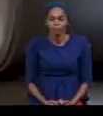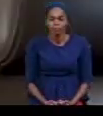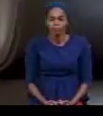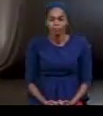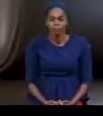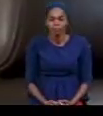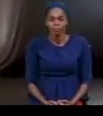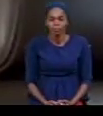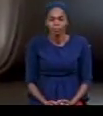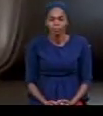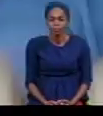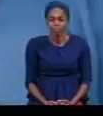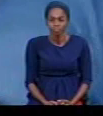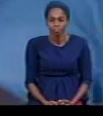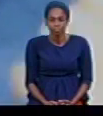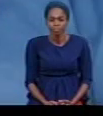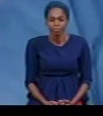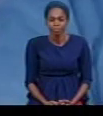introduction. Oyana.